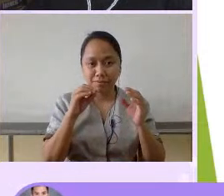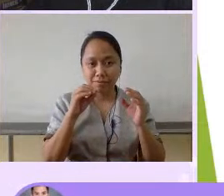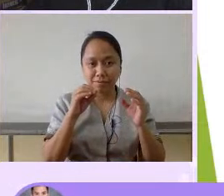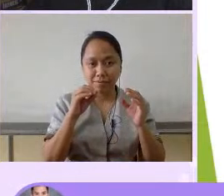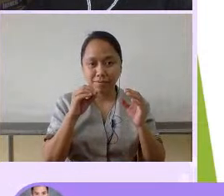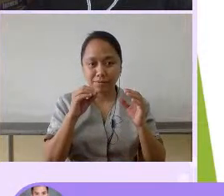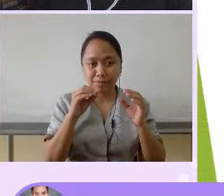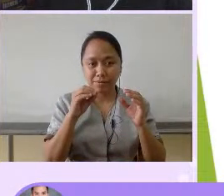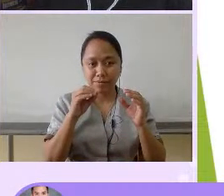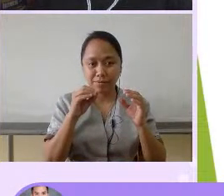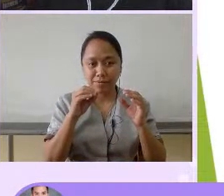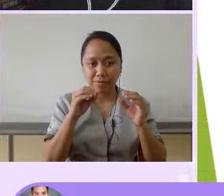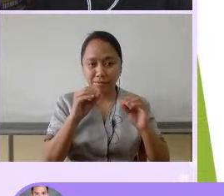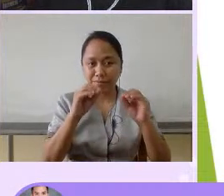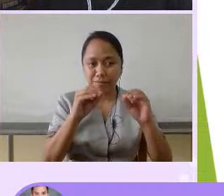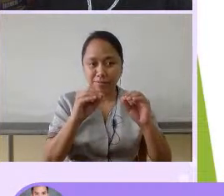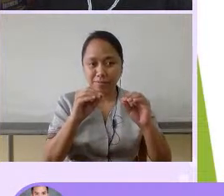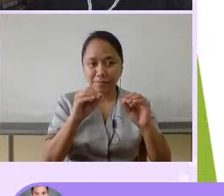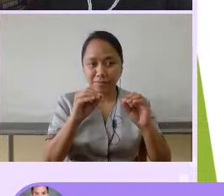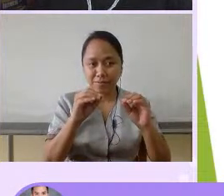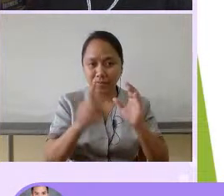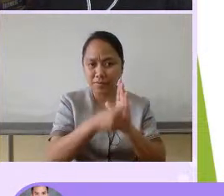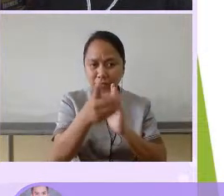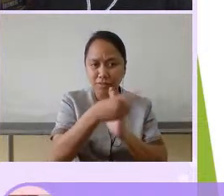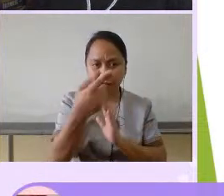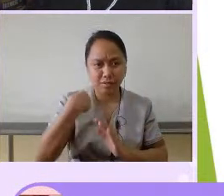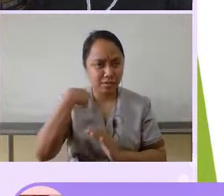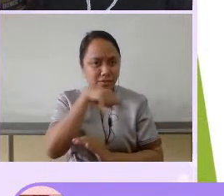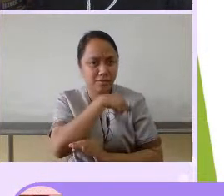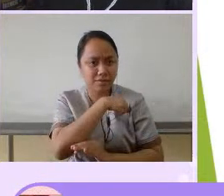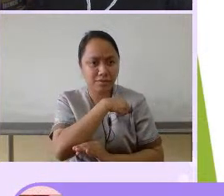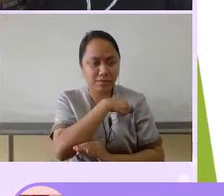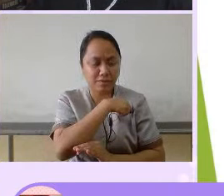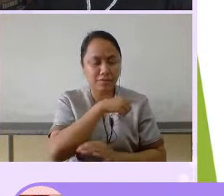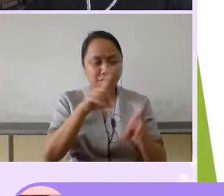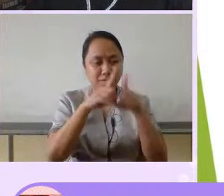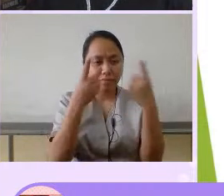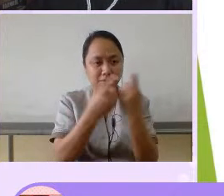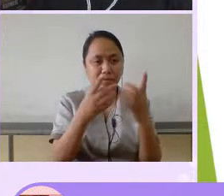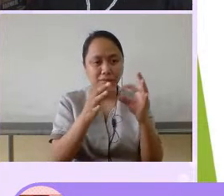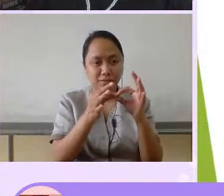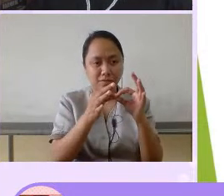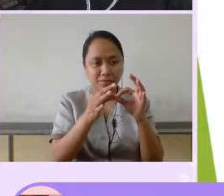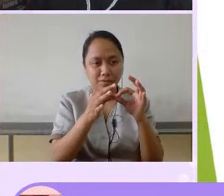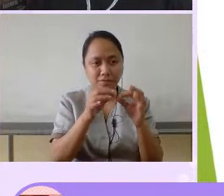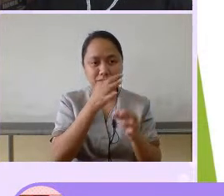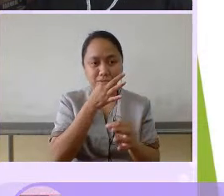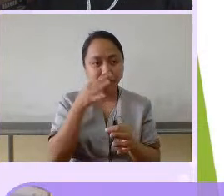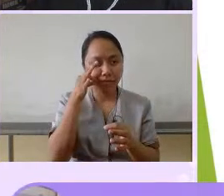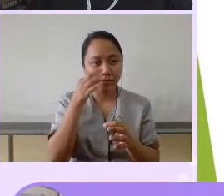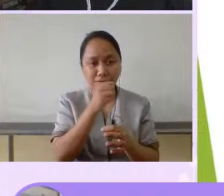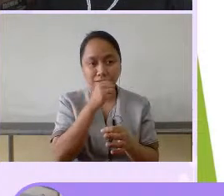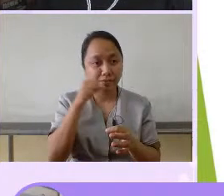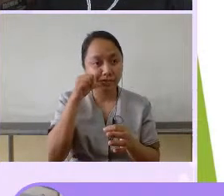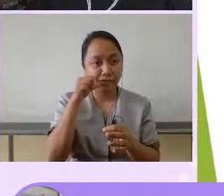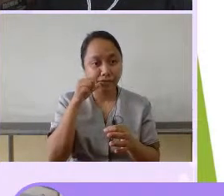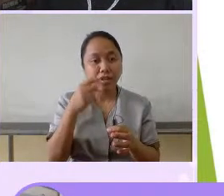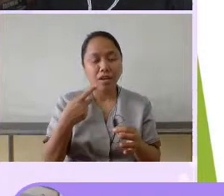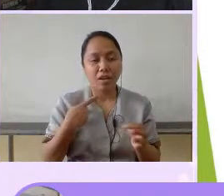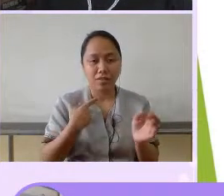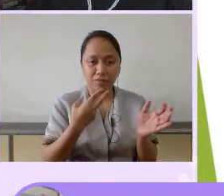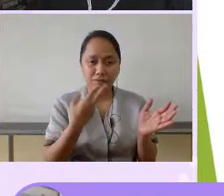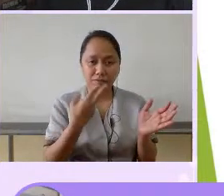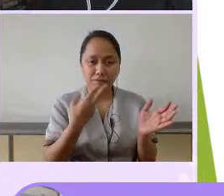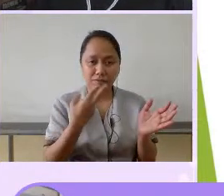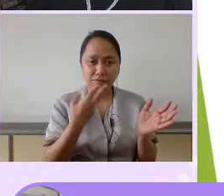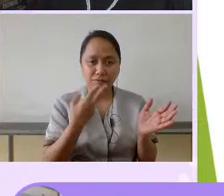na programa sa Department of Agriculture. Yan yung tinatawag nating registry system for